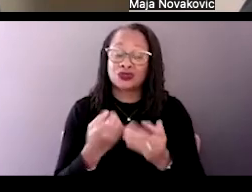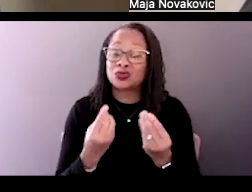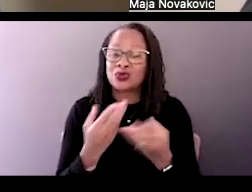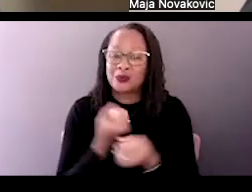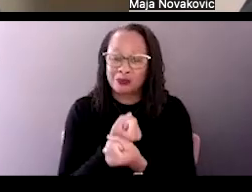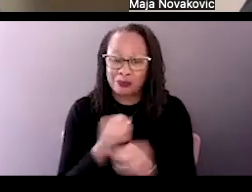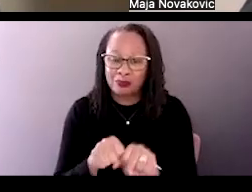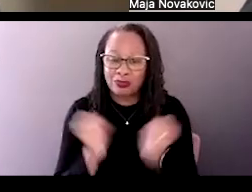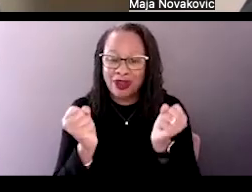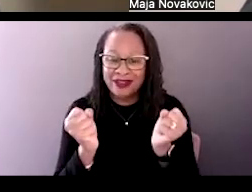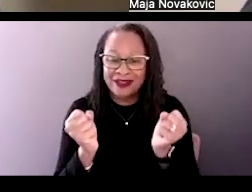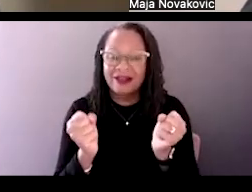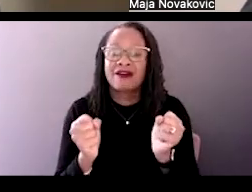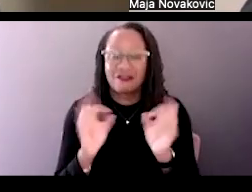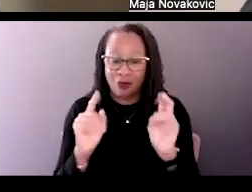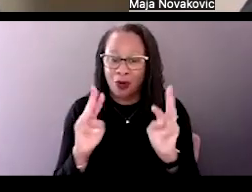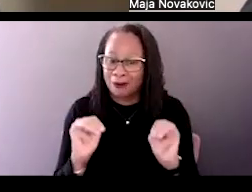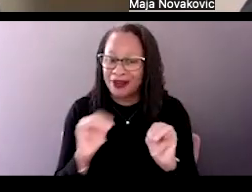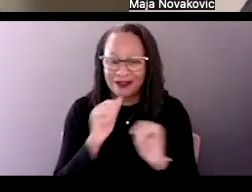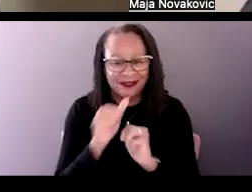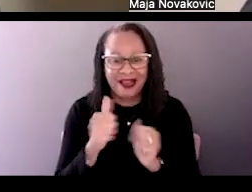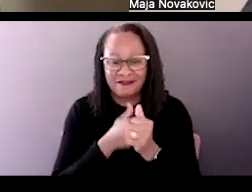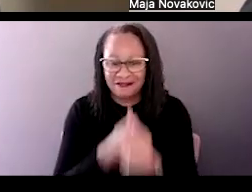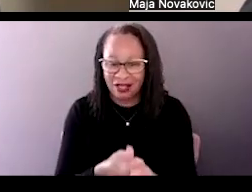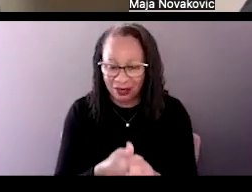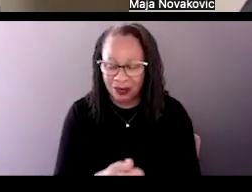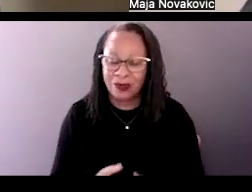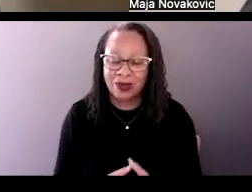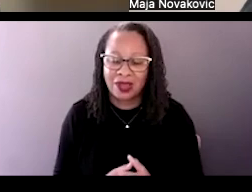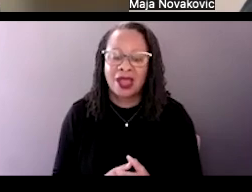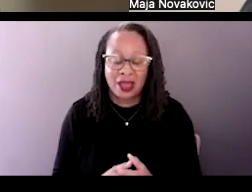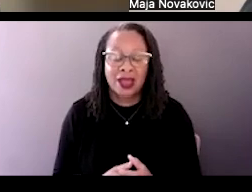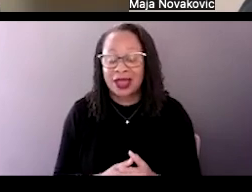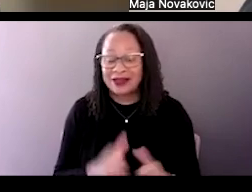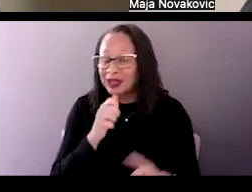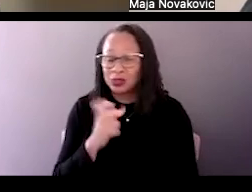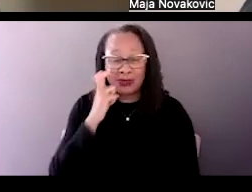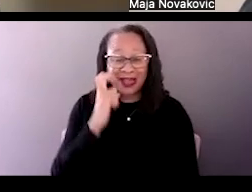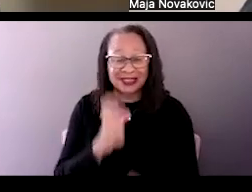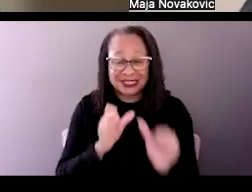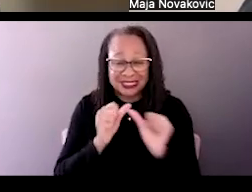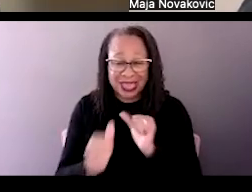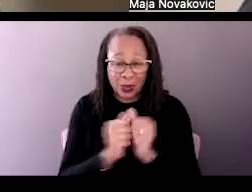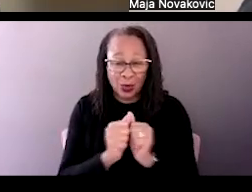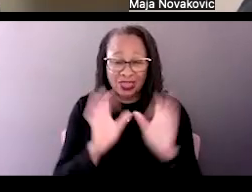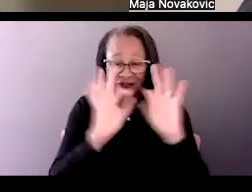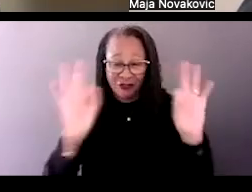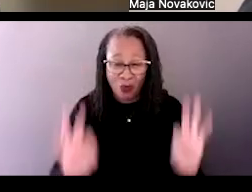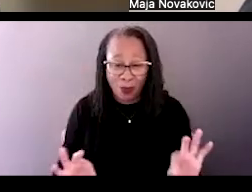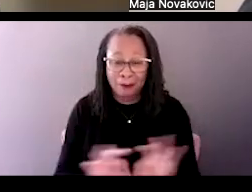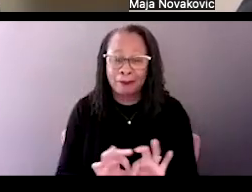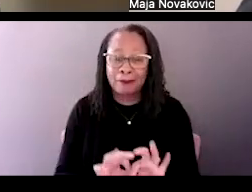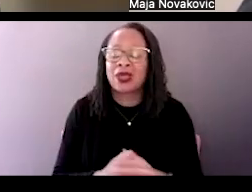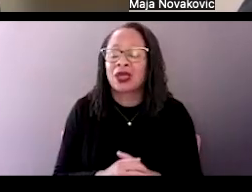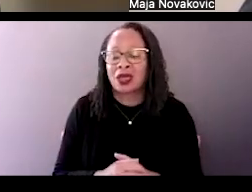to Mhm. follow them and Yeah. blindly stick to them. As Yeah. Bowie